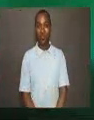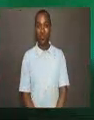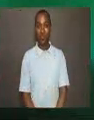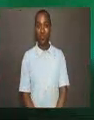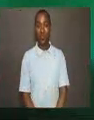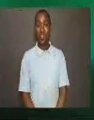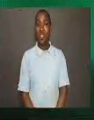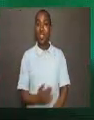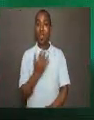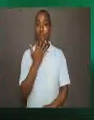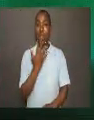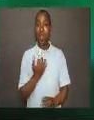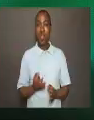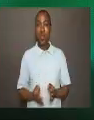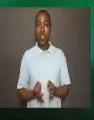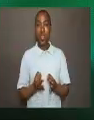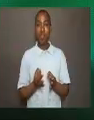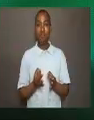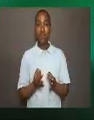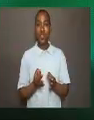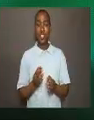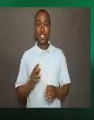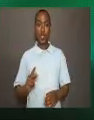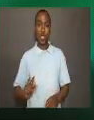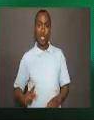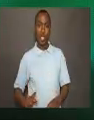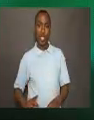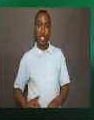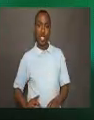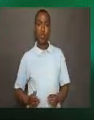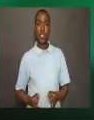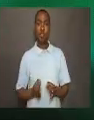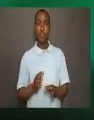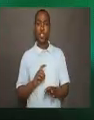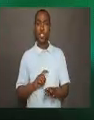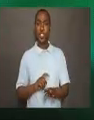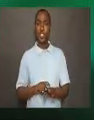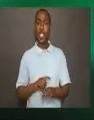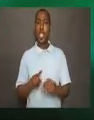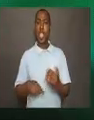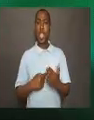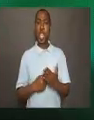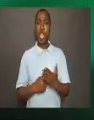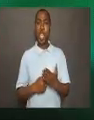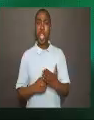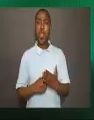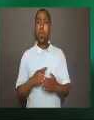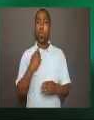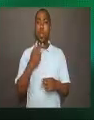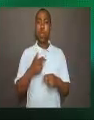When blood passes through the kidneys, the phase is known as